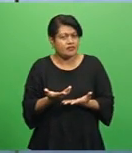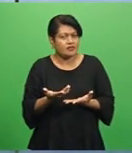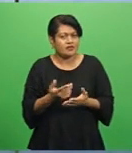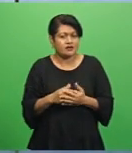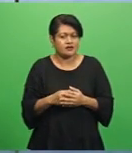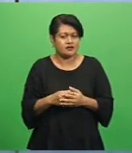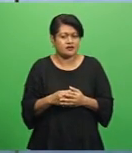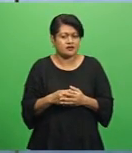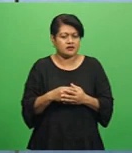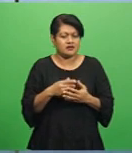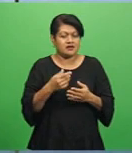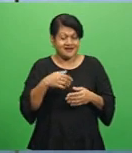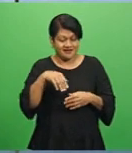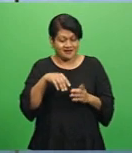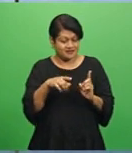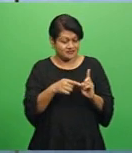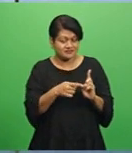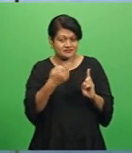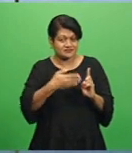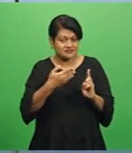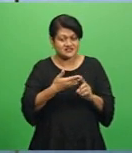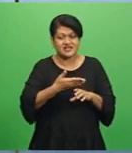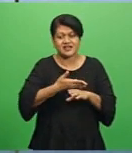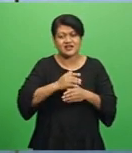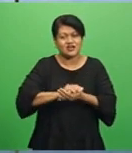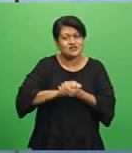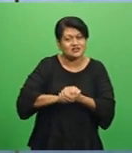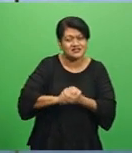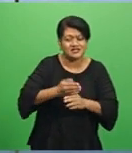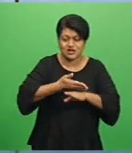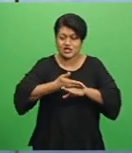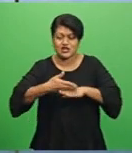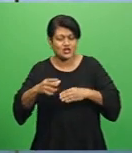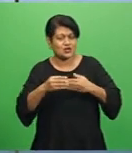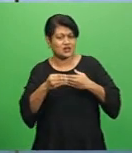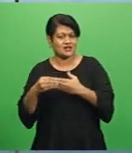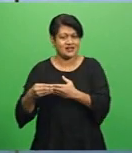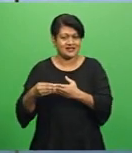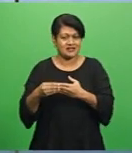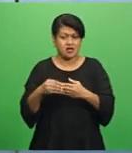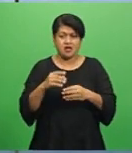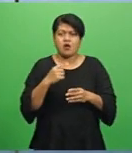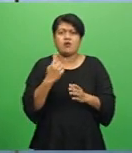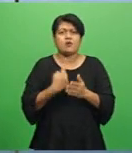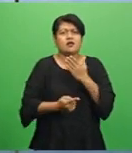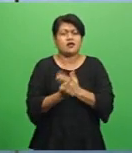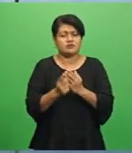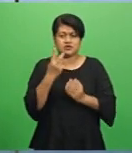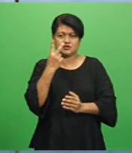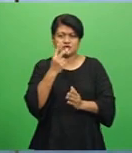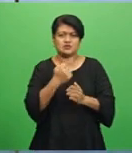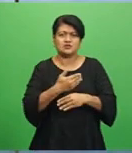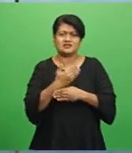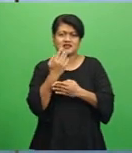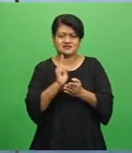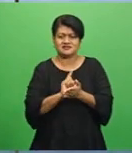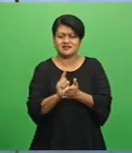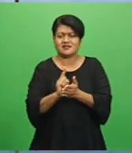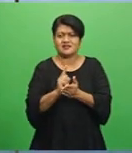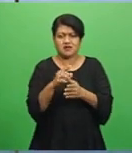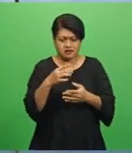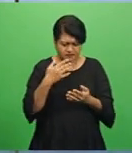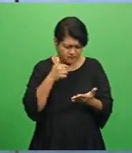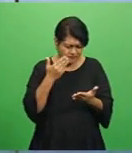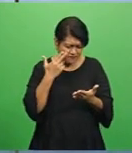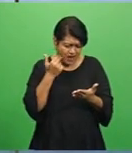had initially congratulated the new leader when he was chosen. However, 2 days later, he filed a letter to the Speaker of Parliament